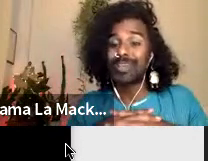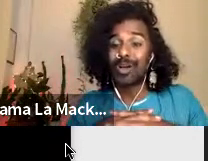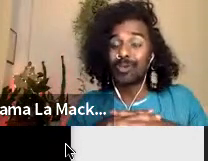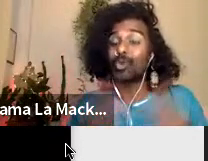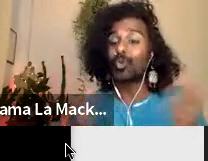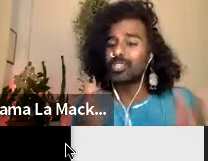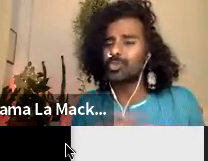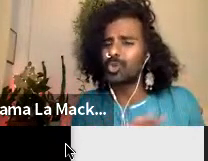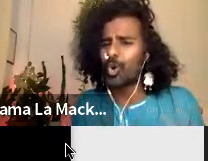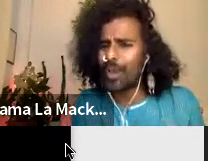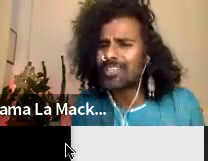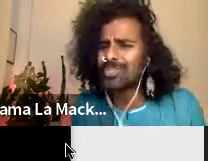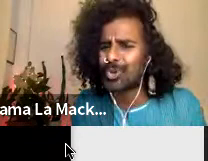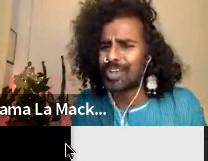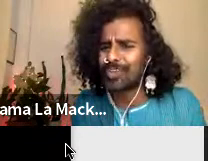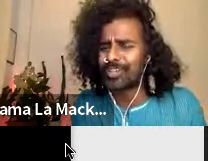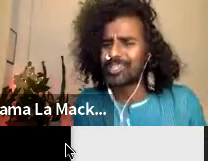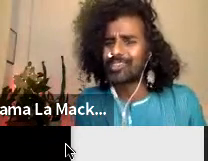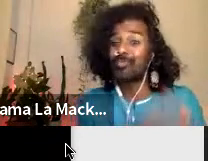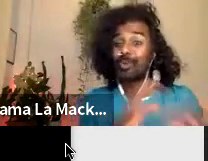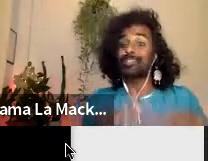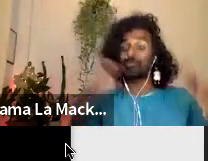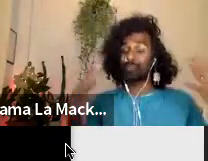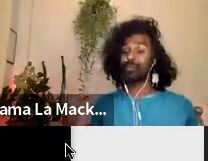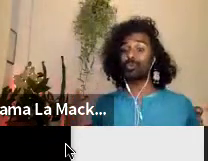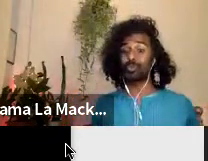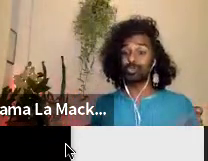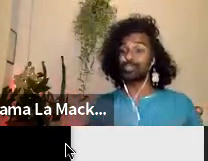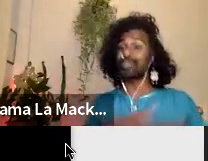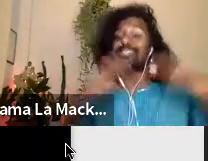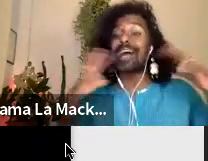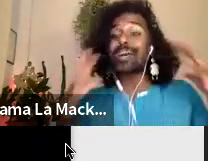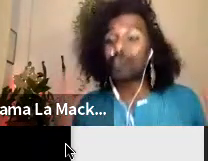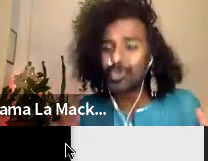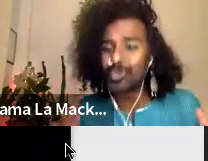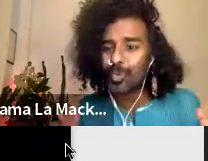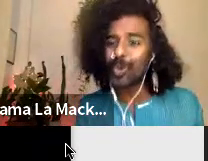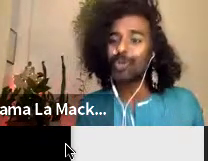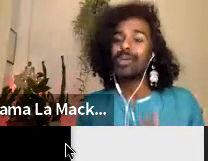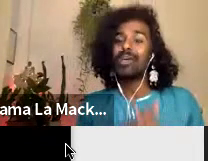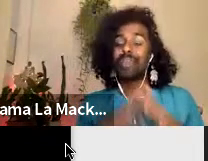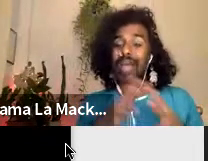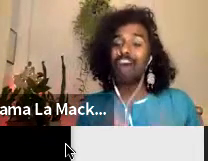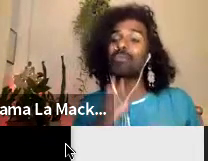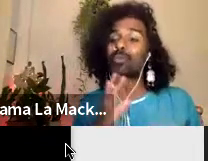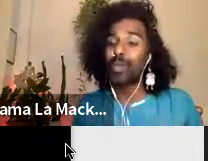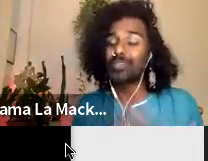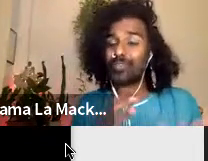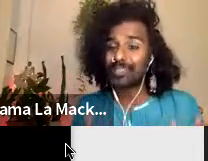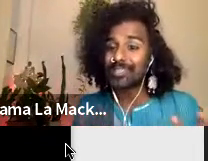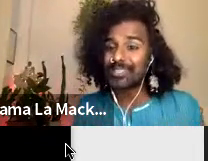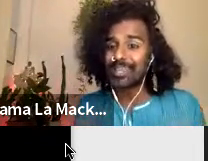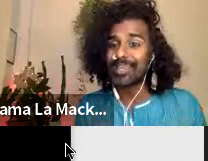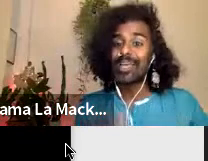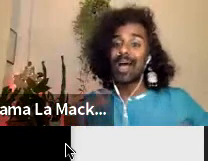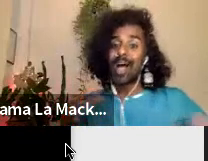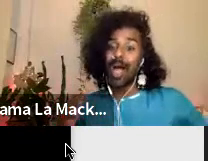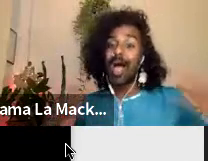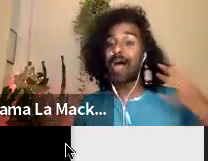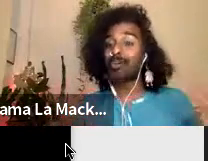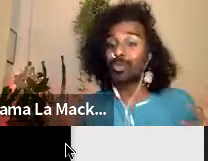been, which is also a Western narrative, whereas in pre-colonial societies across the world, there have been ways of